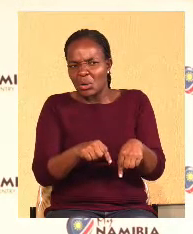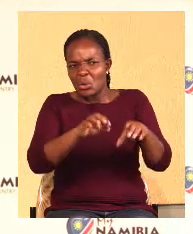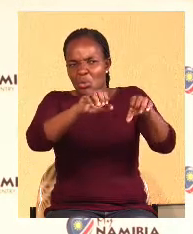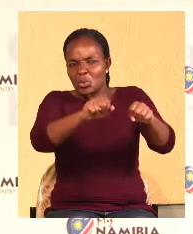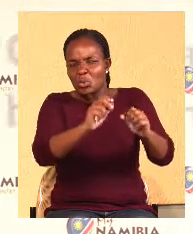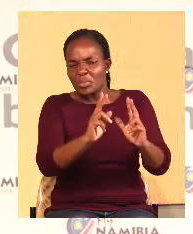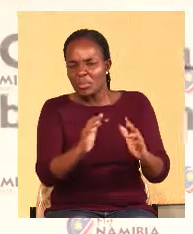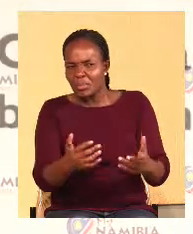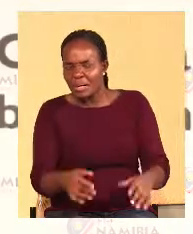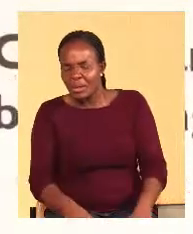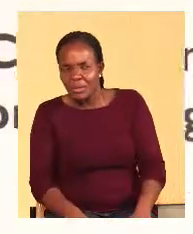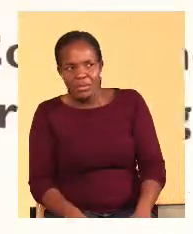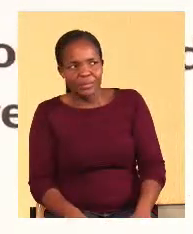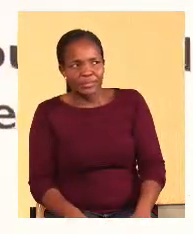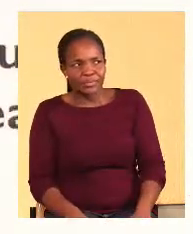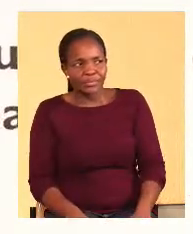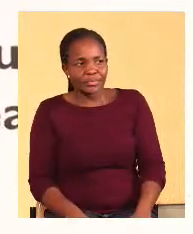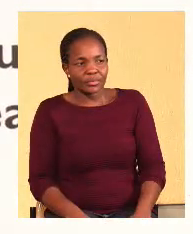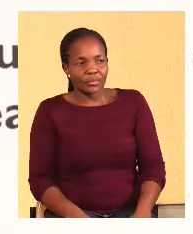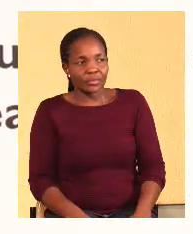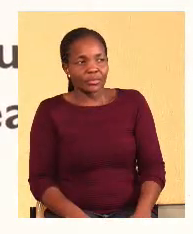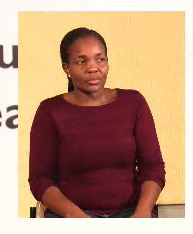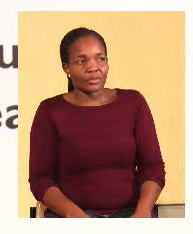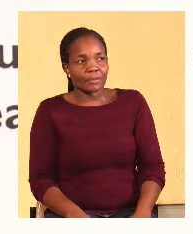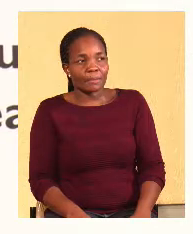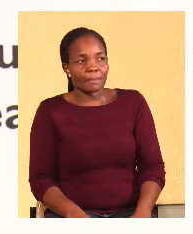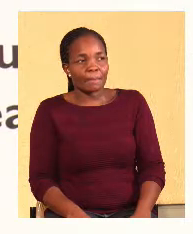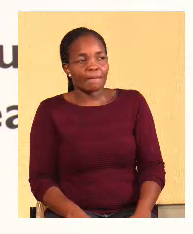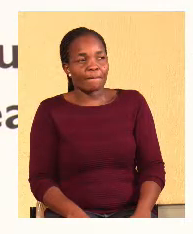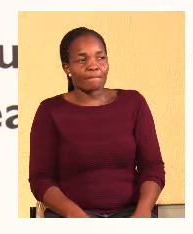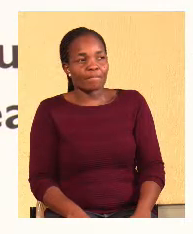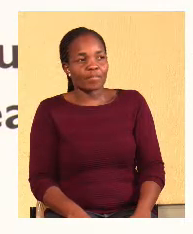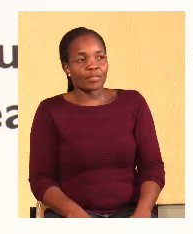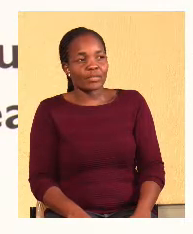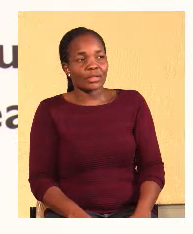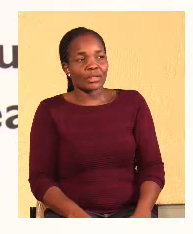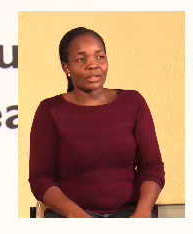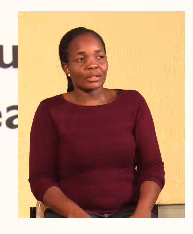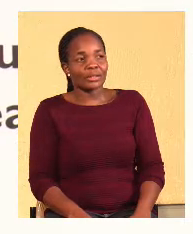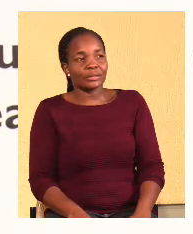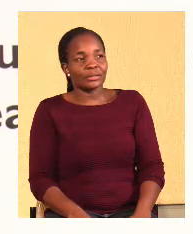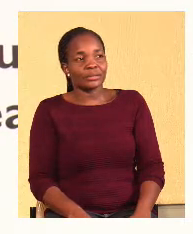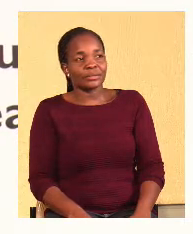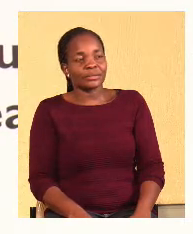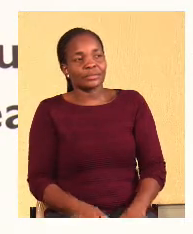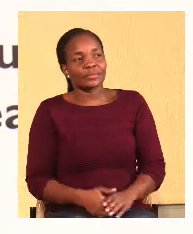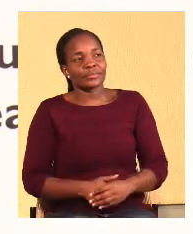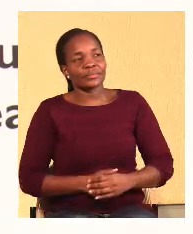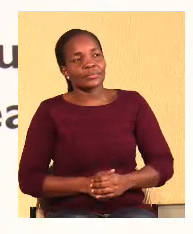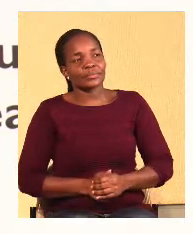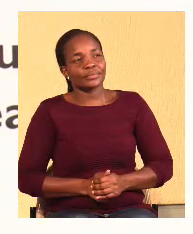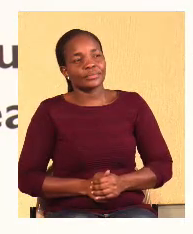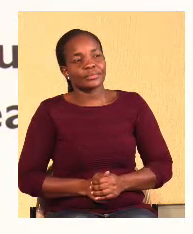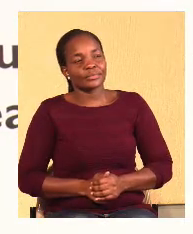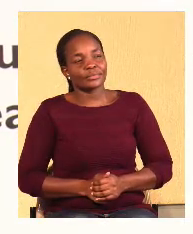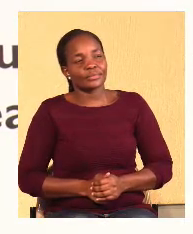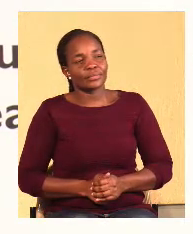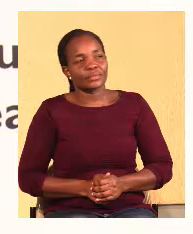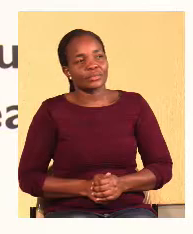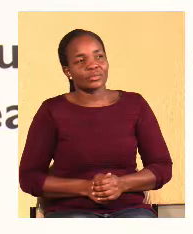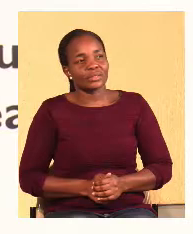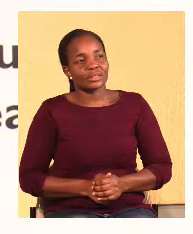is absolute. I think that's something that we need to understand, even if within our constitutional paradigm. But I